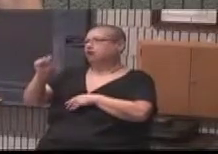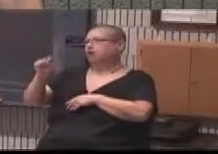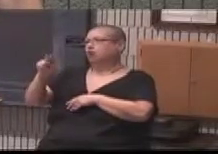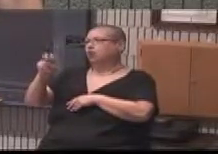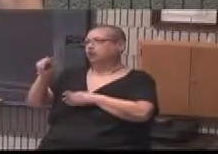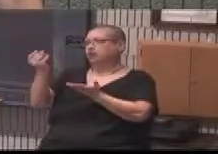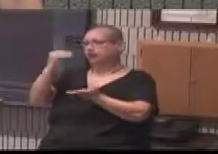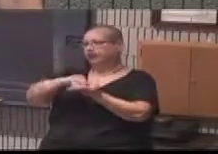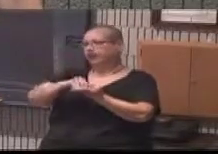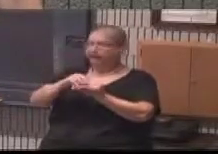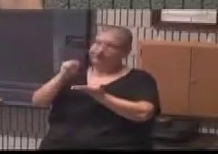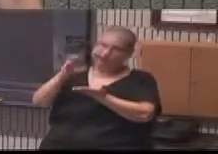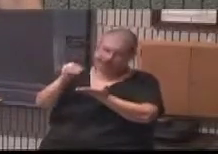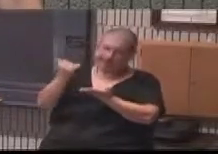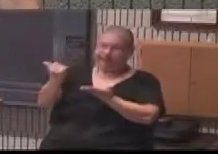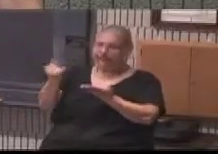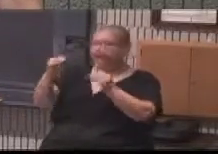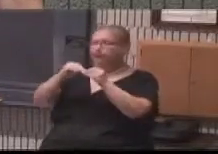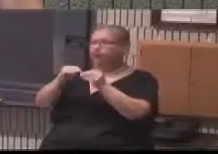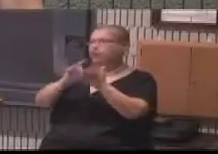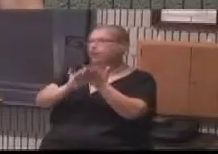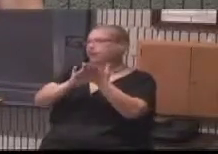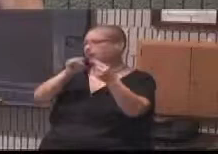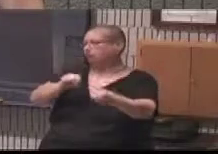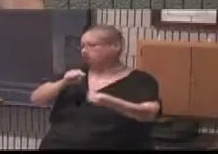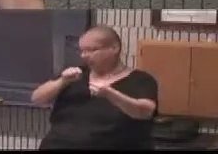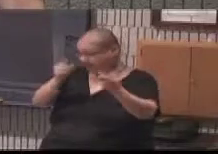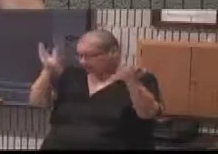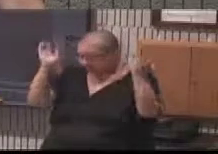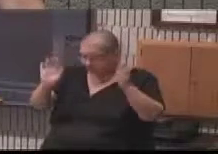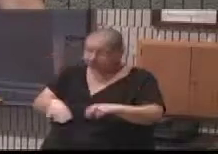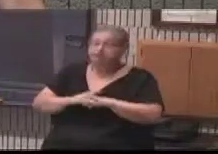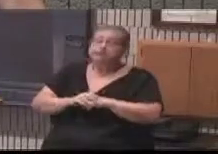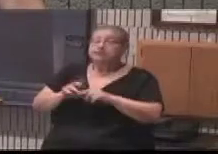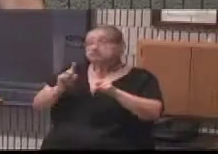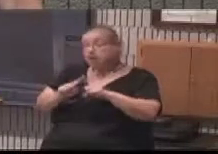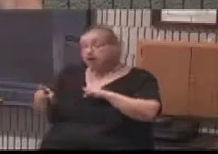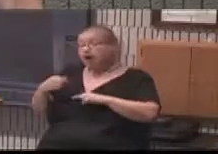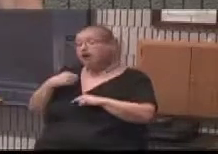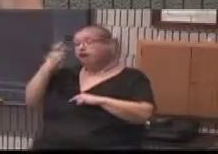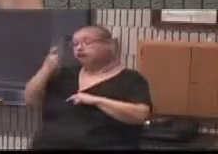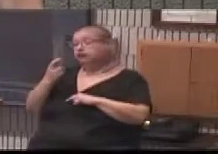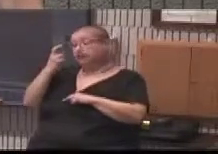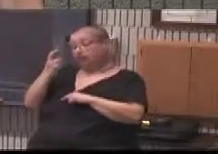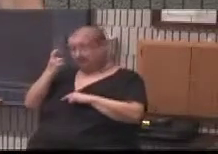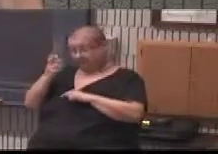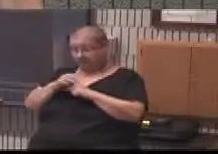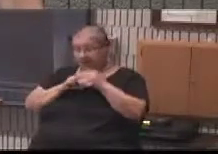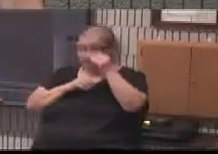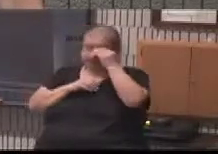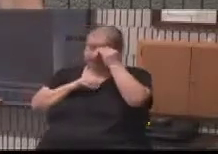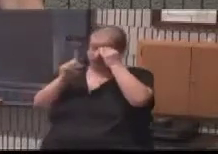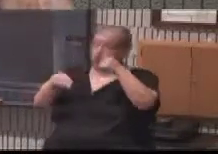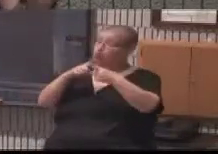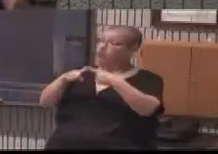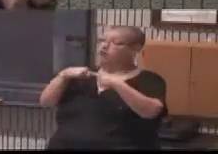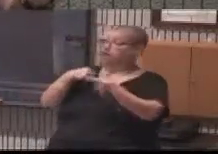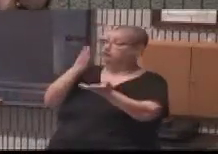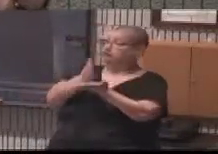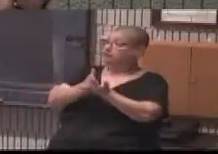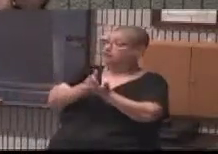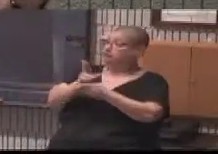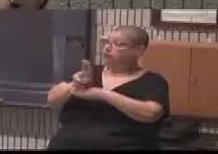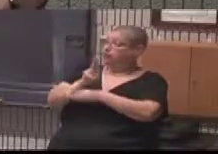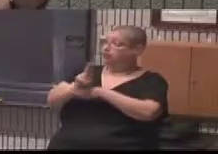more medical challenges. The thing is, though, that I found that on the time when I was off the drug,